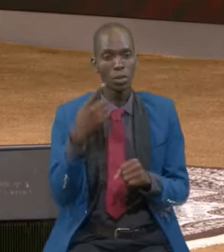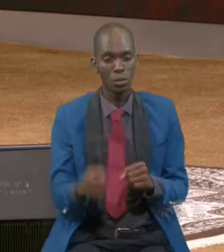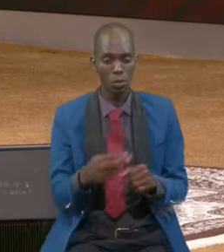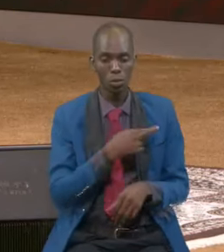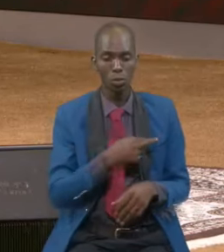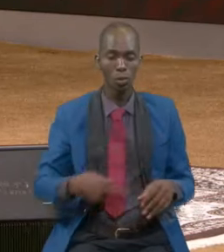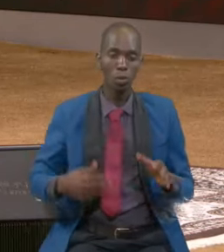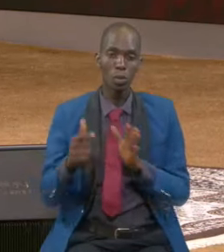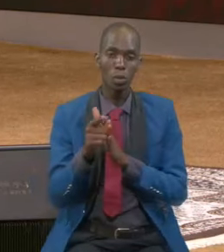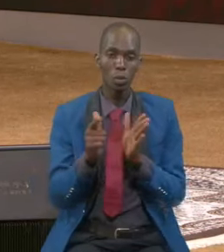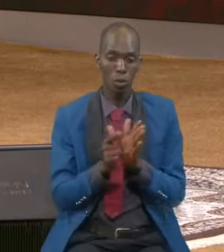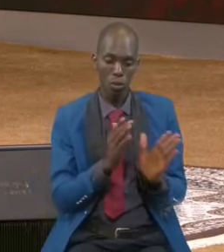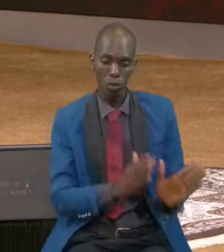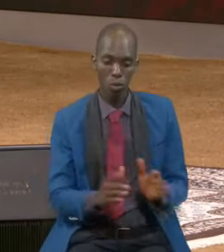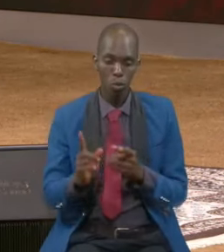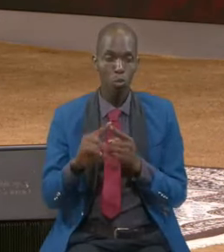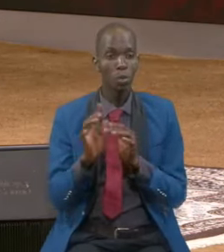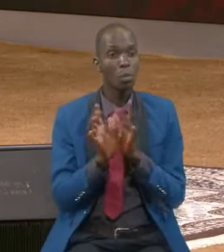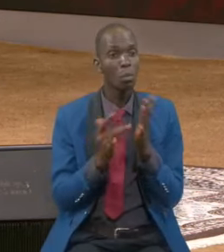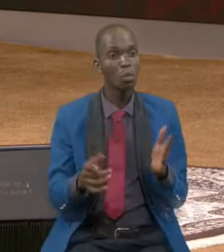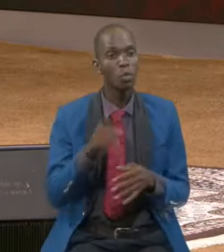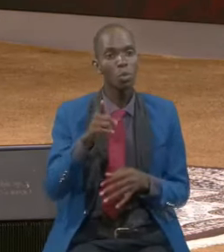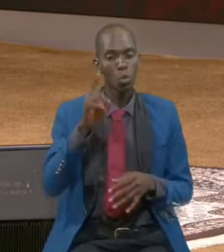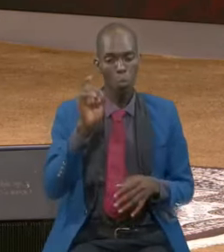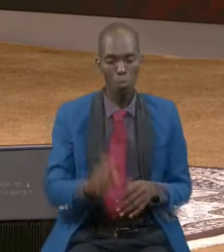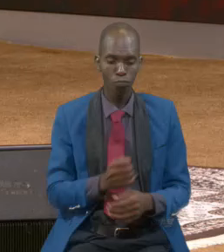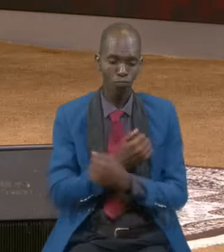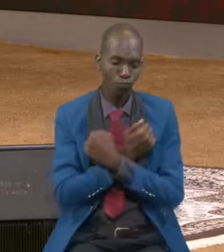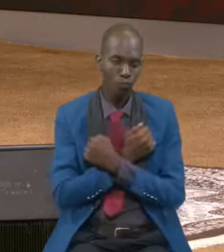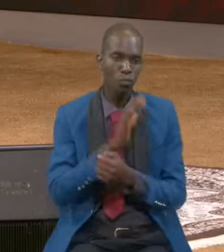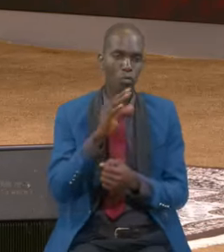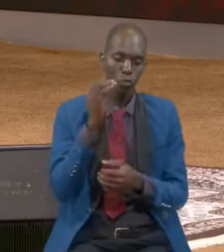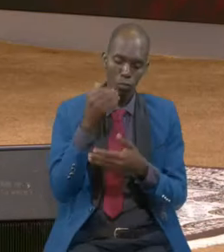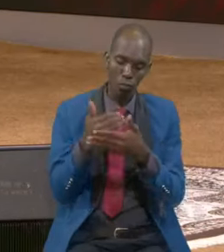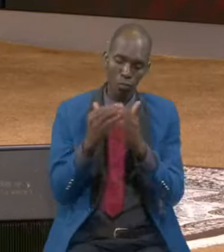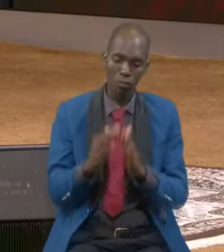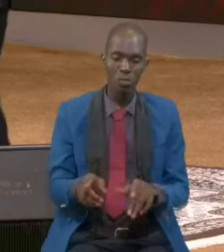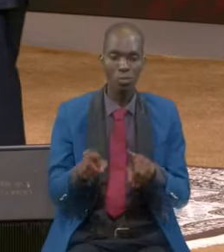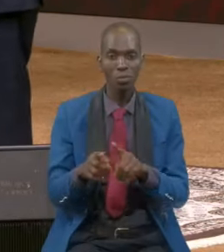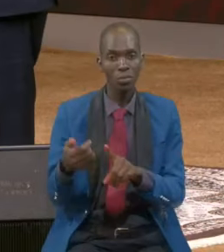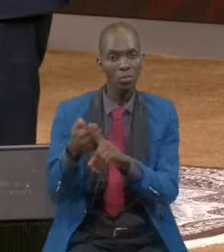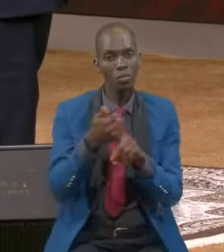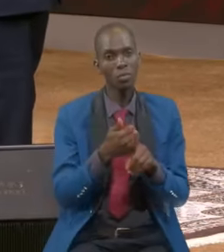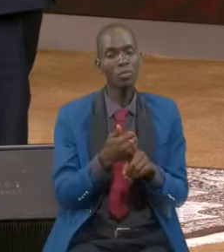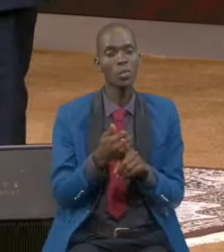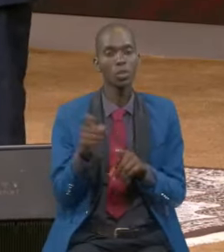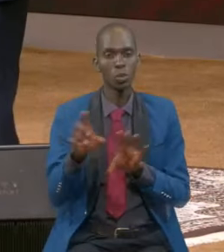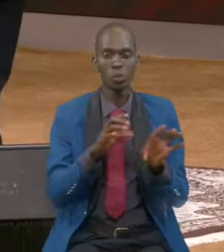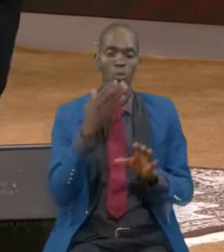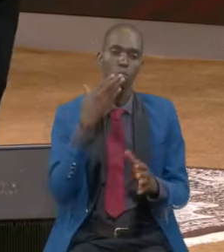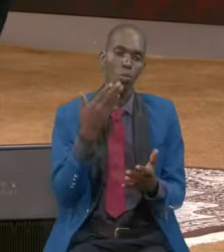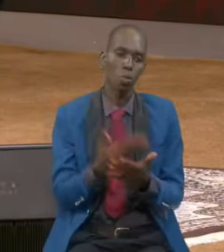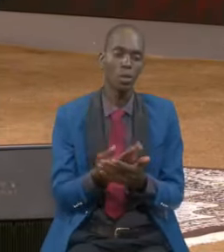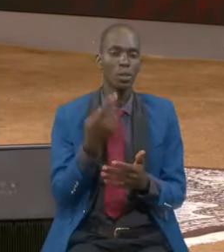scripture, thou shalt love thy neighbor as thyself. Ye do well. Look at the first part of